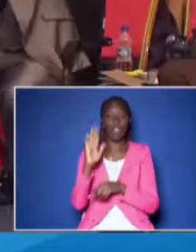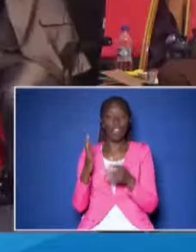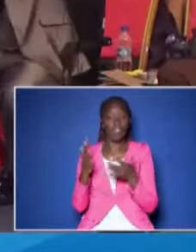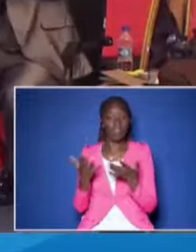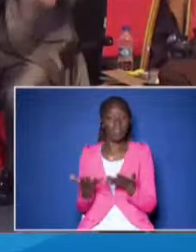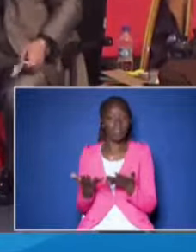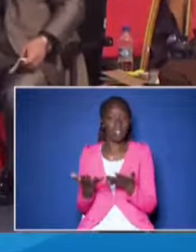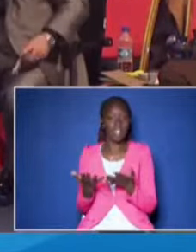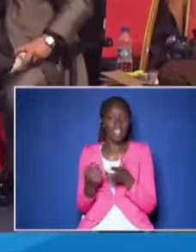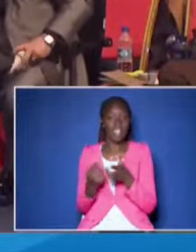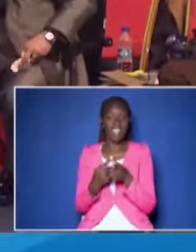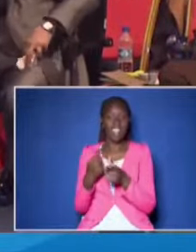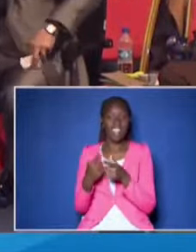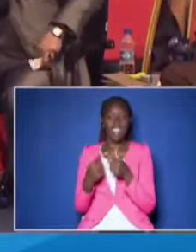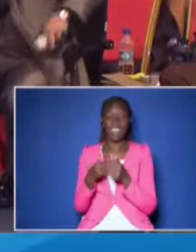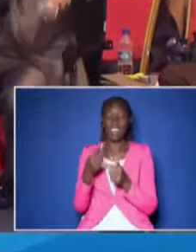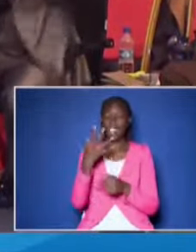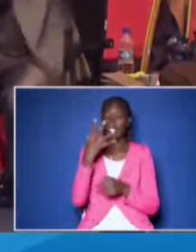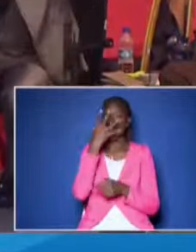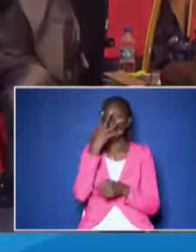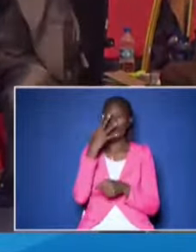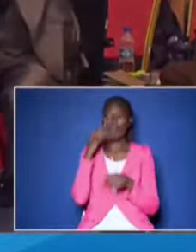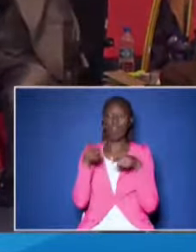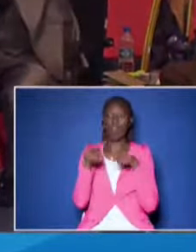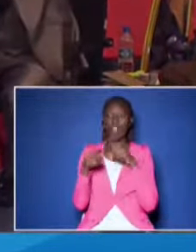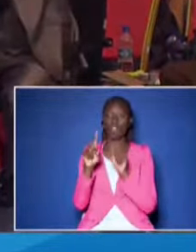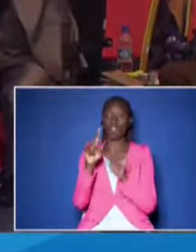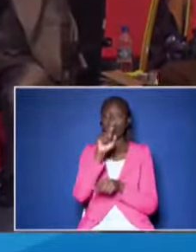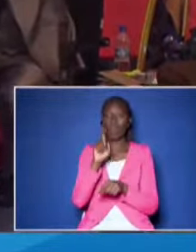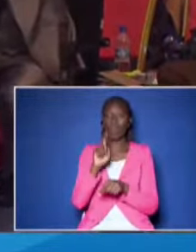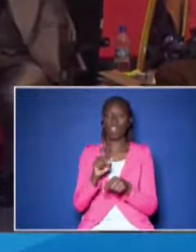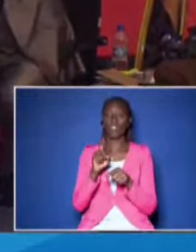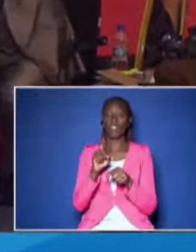scripture shame on those that question